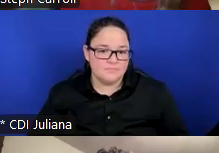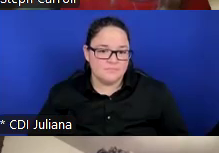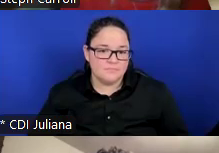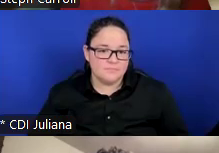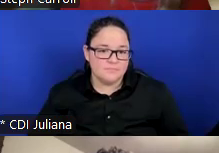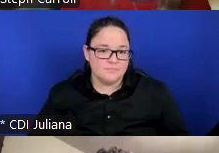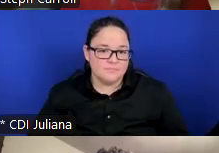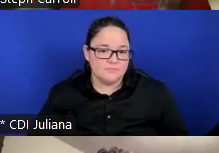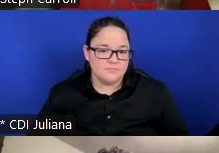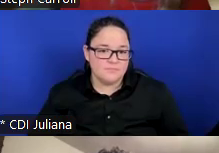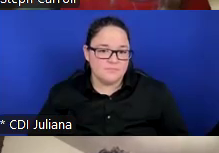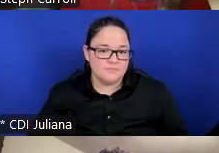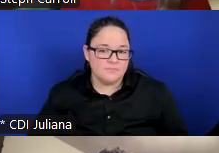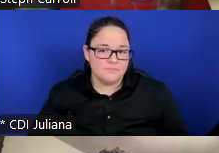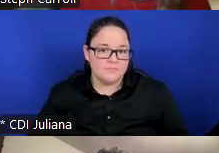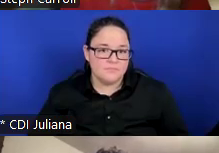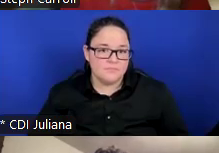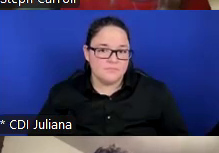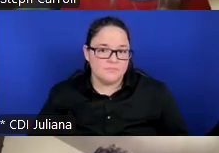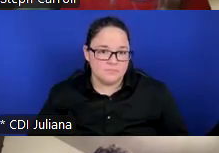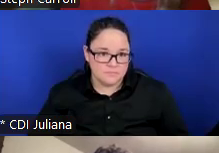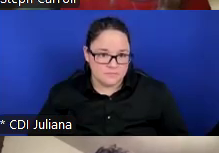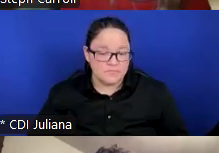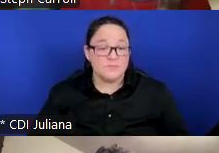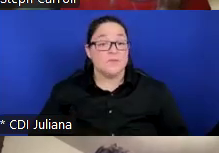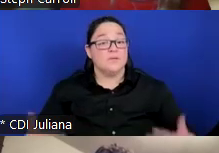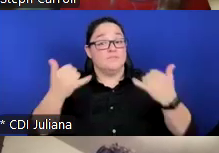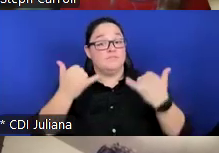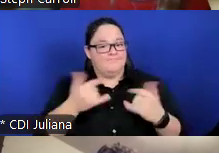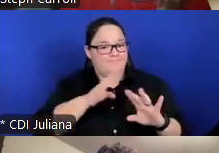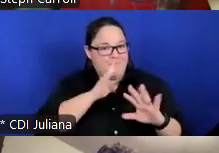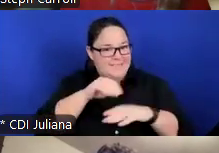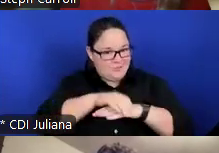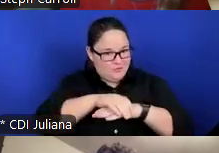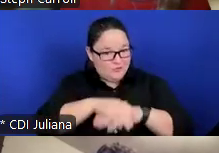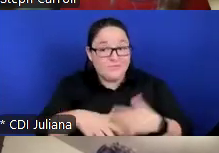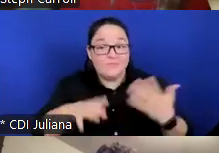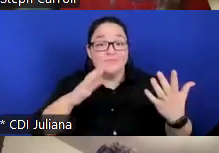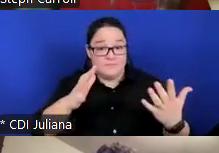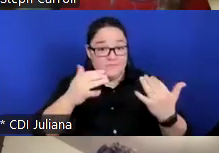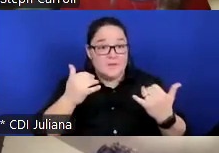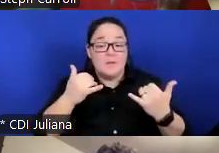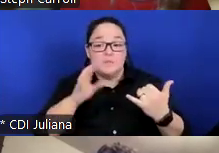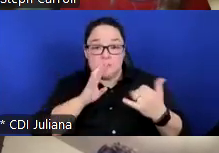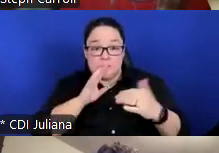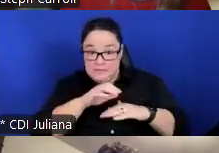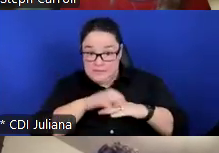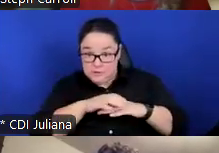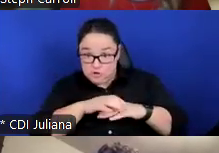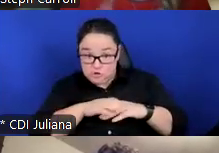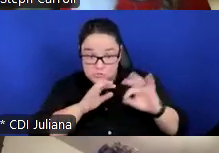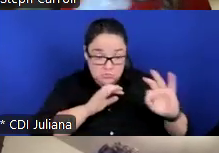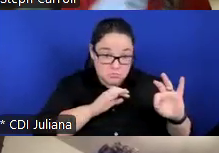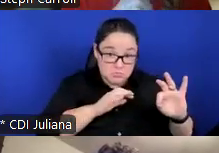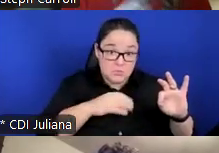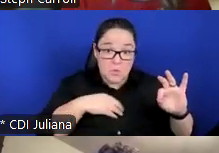First, I'm going to speak a little bit in English, and I'm going to hope that someone will give me a thumbs up